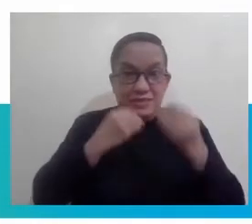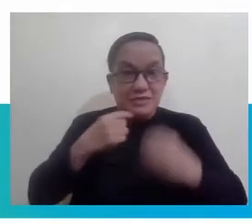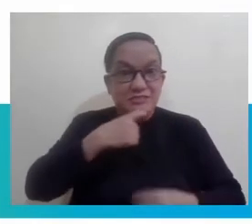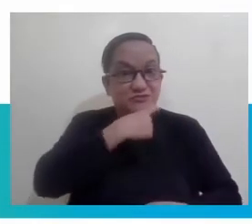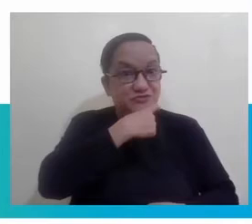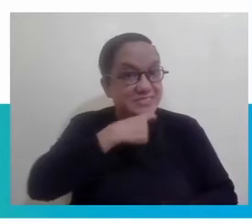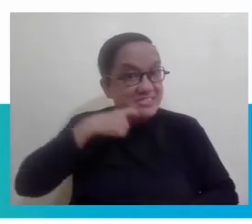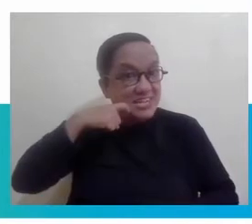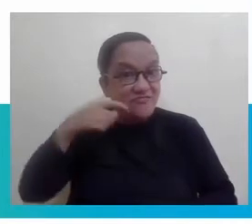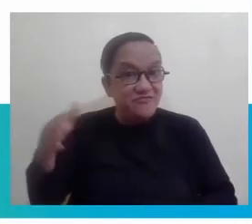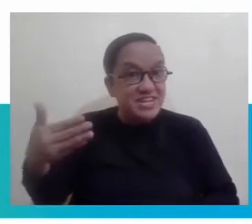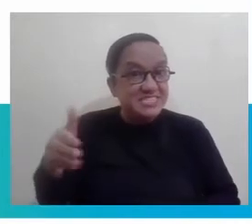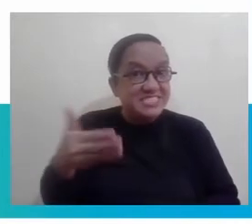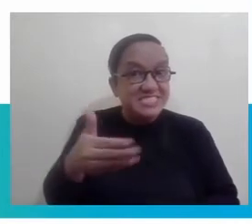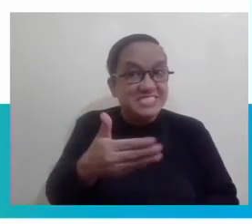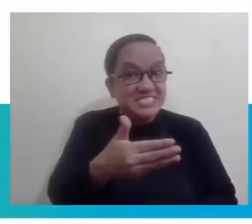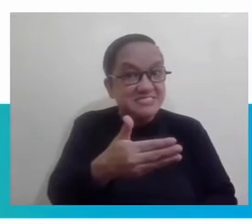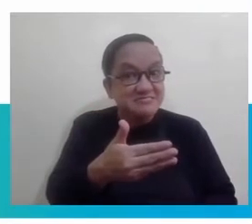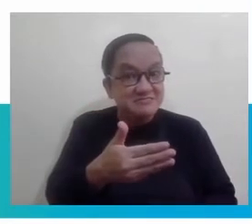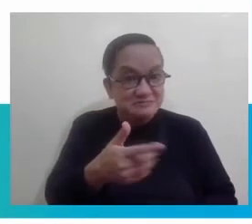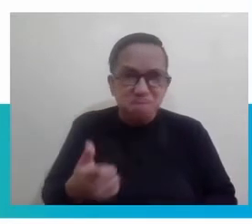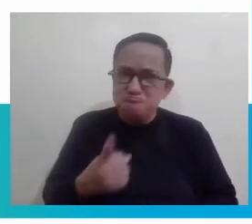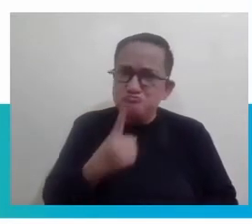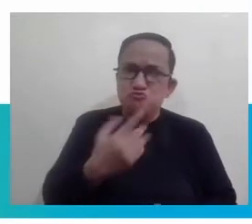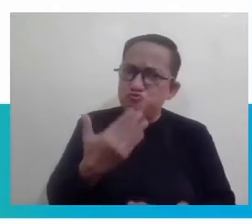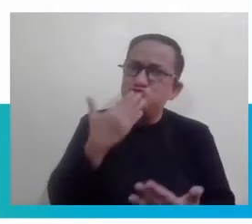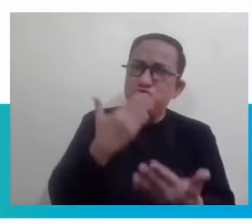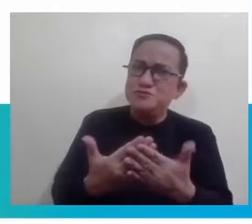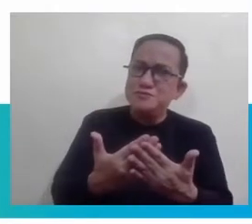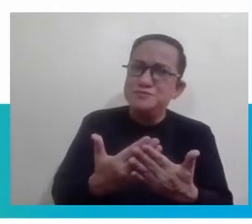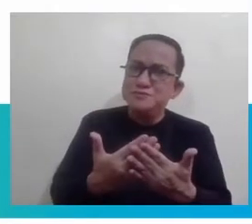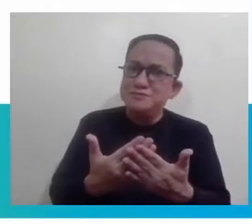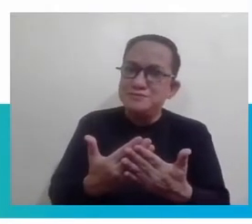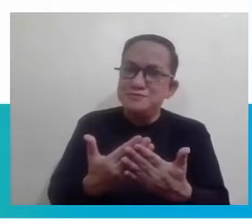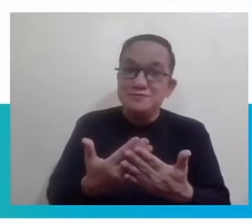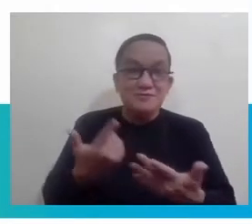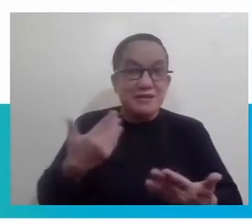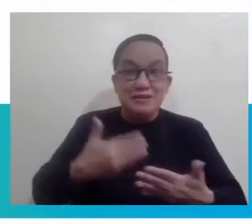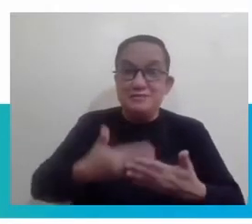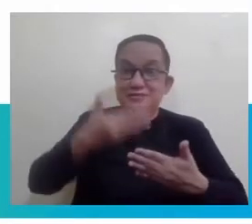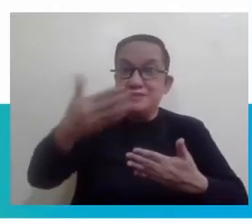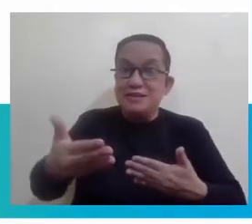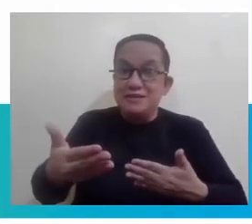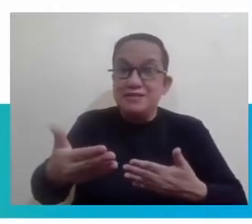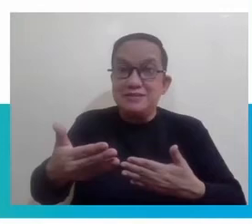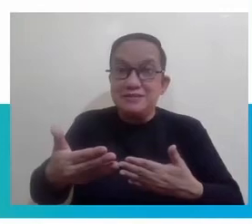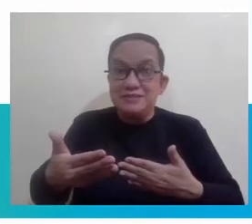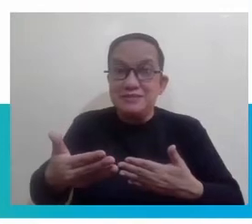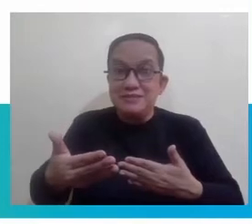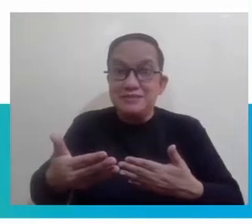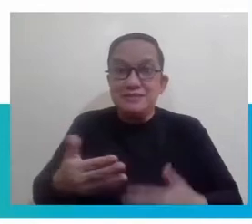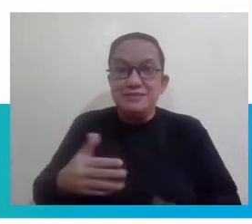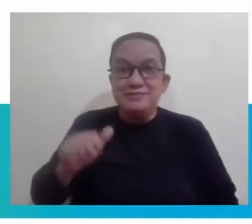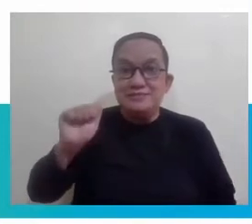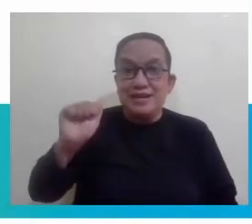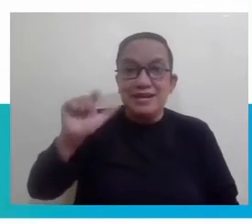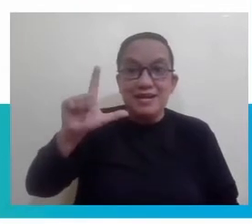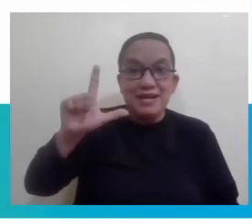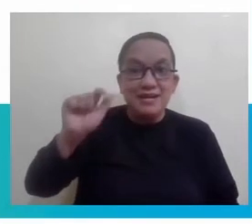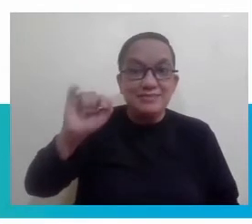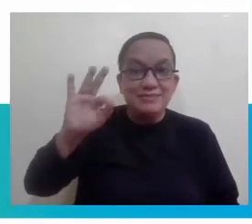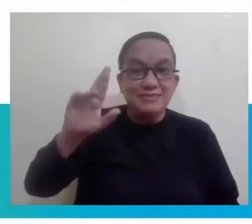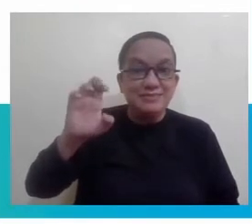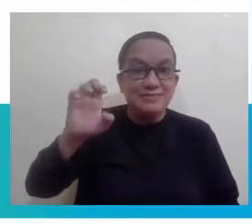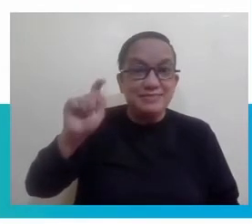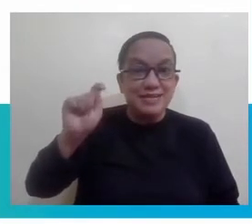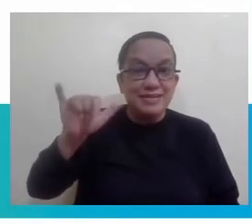that. Since we're talking about food, I recall that Ali Ferretti, you were talking about food resilience. So maybe you'd like to take on the